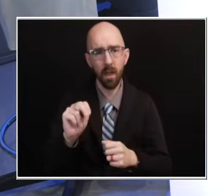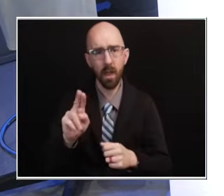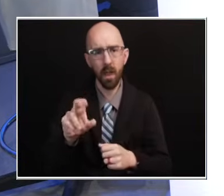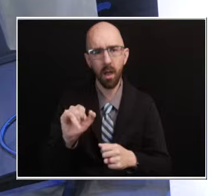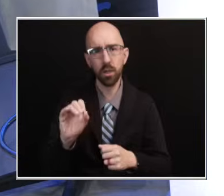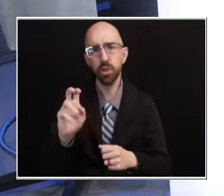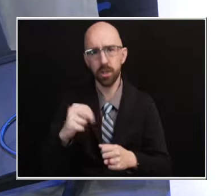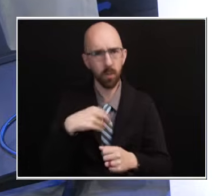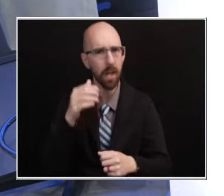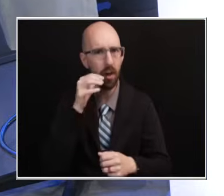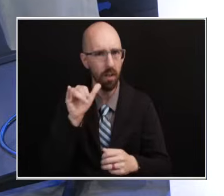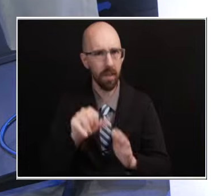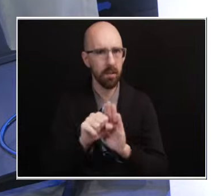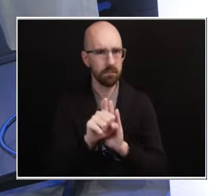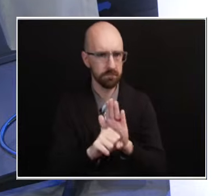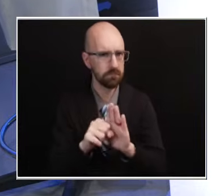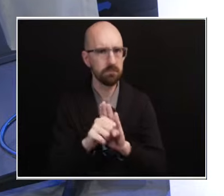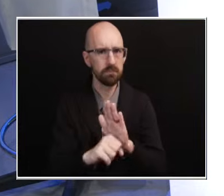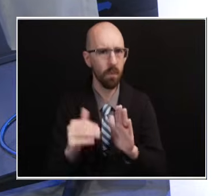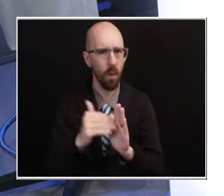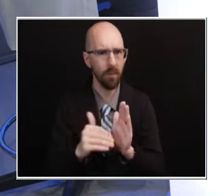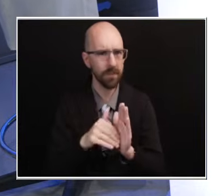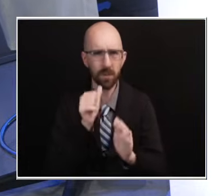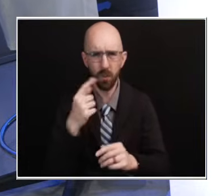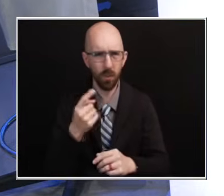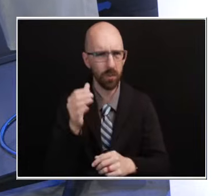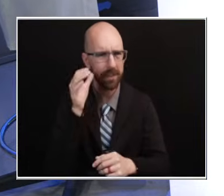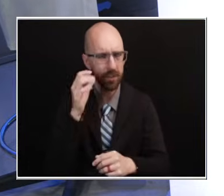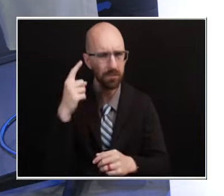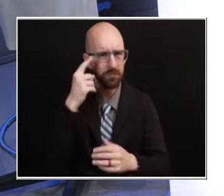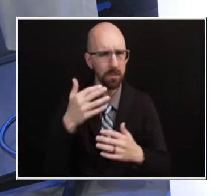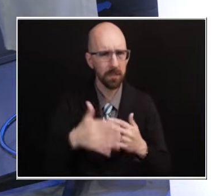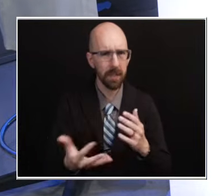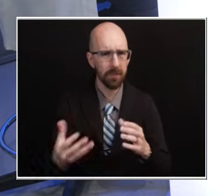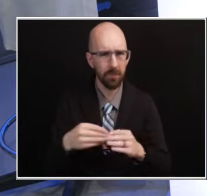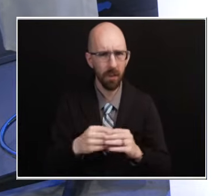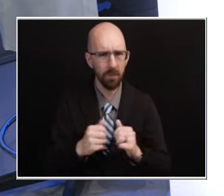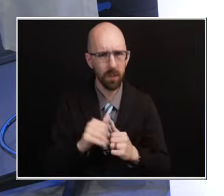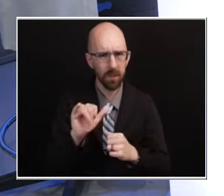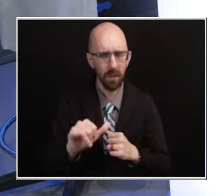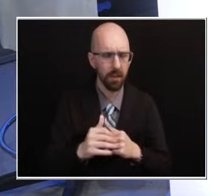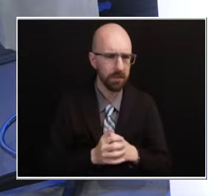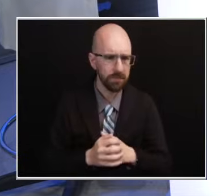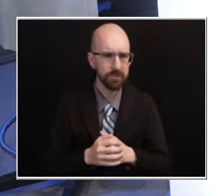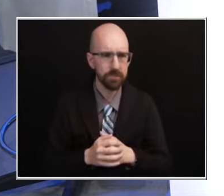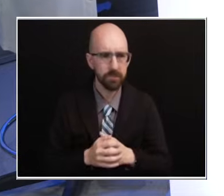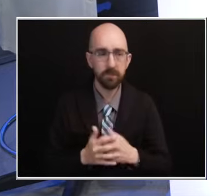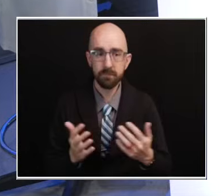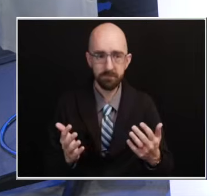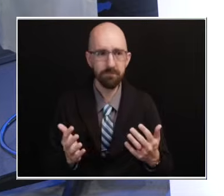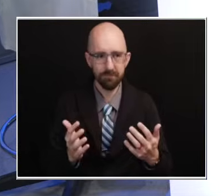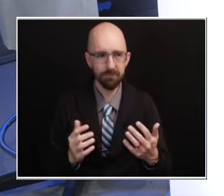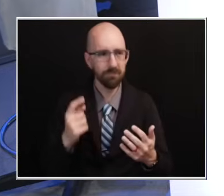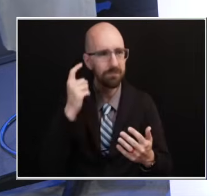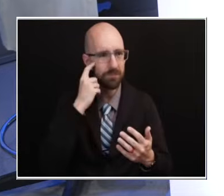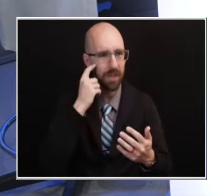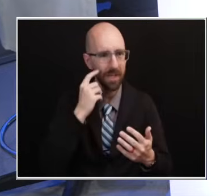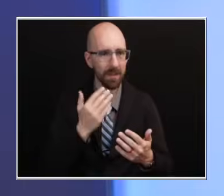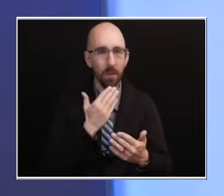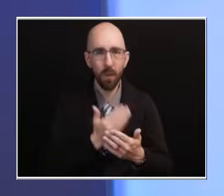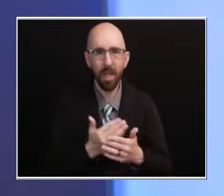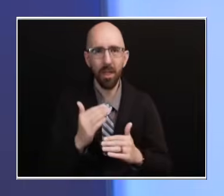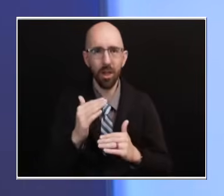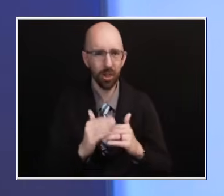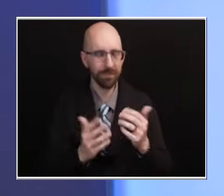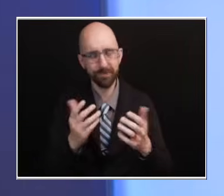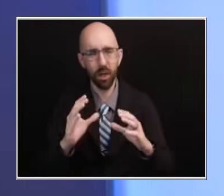often, but we don't always hear that there's a brain bleed involved. I think the brain is well cushioned. You know, we have this